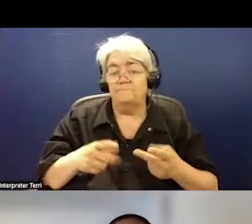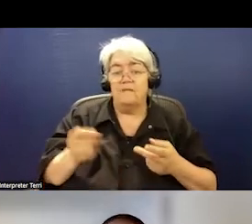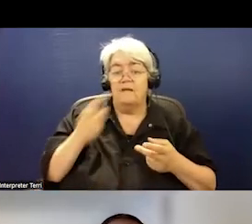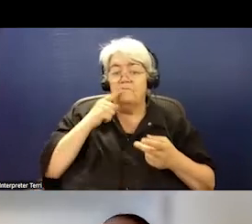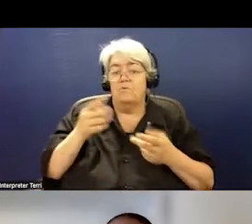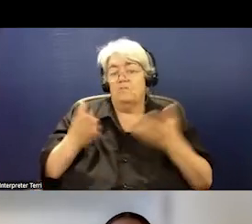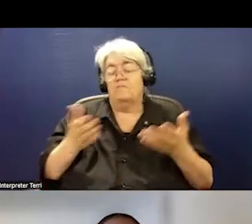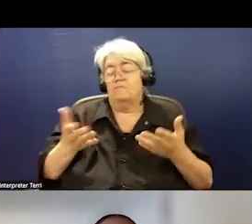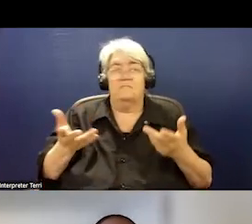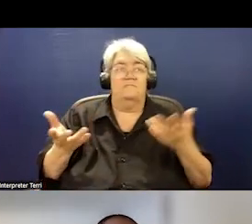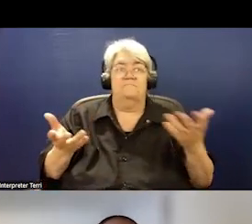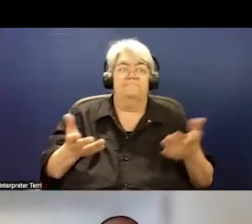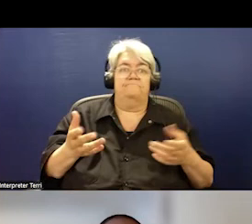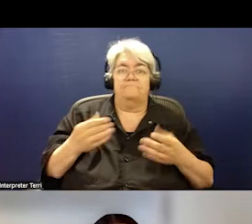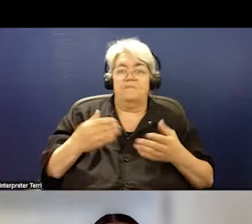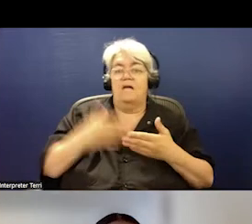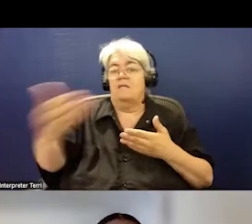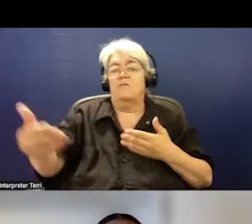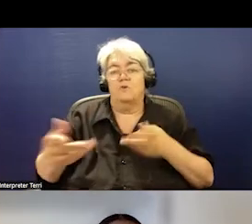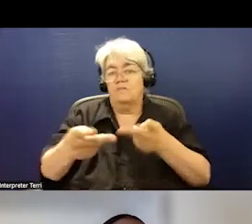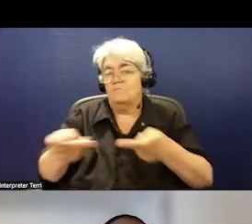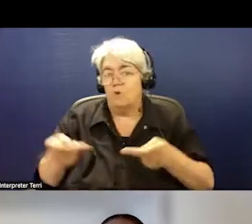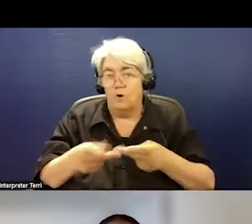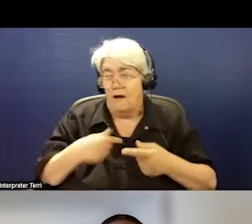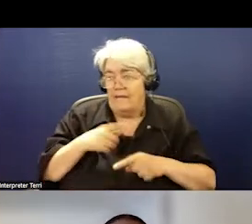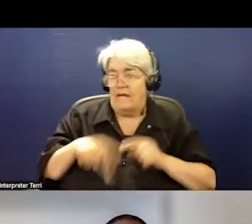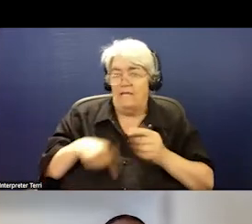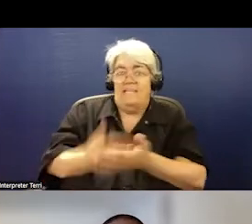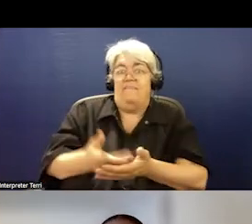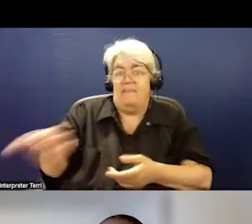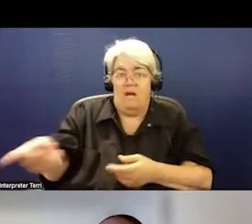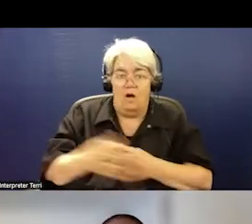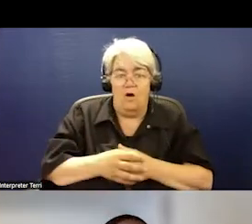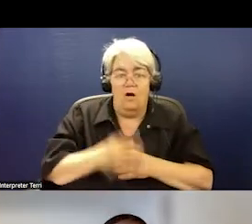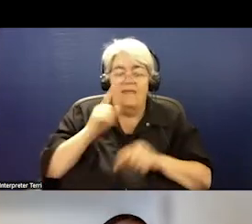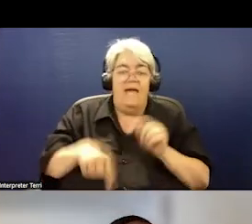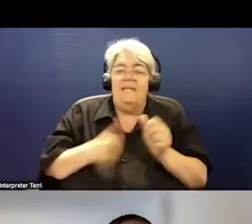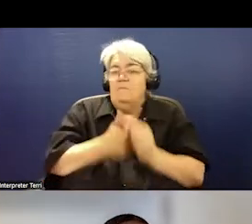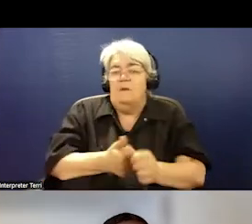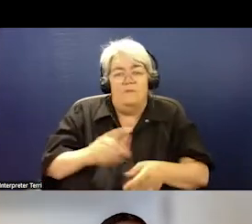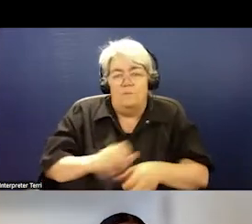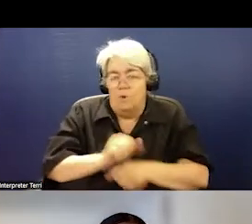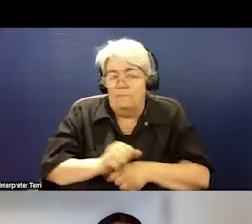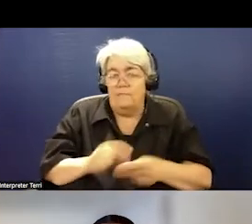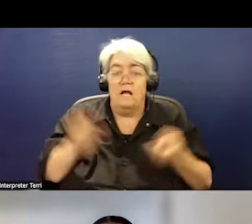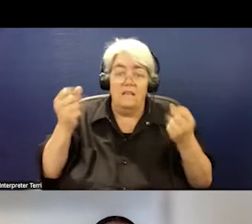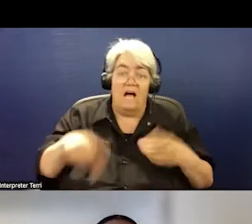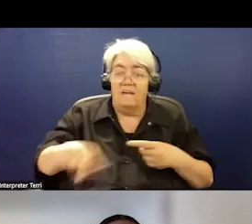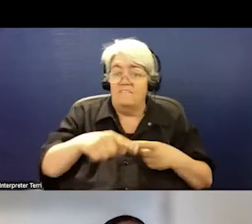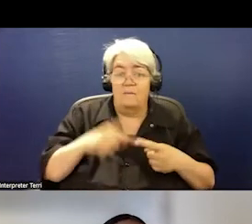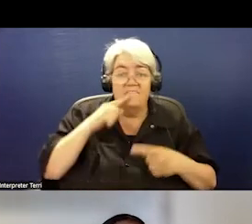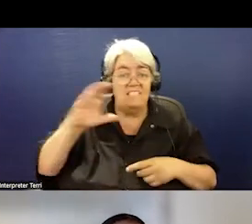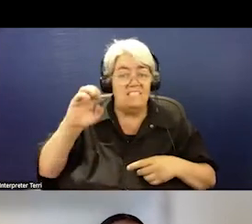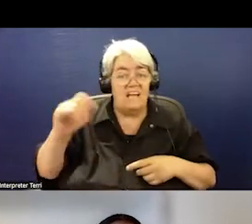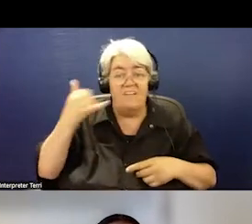is in another borough and they can't make it, or they can't go, can't keep up with the appointments. A lot of the clients don't have cell phones, or, you